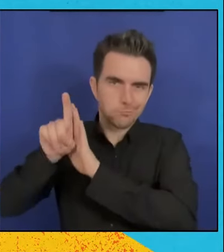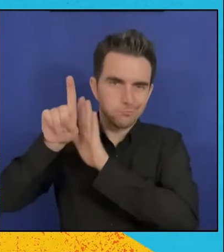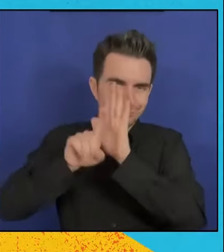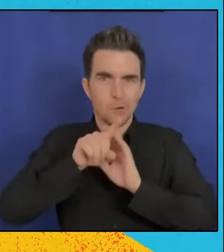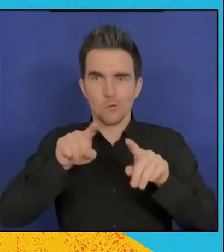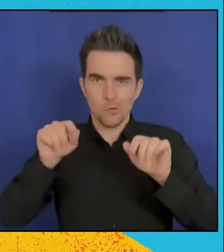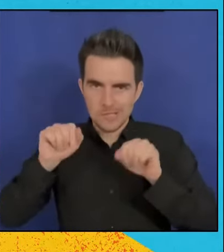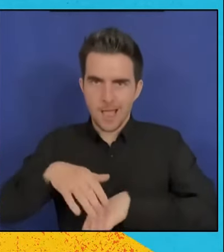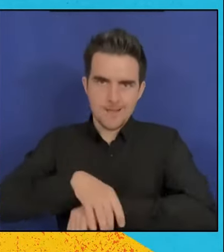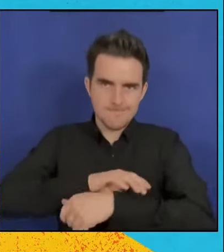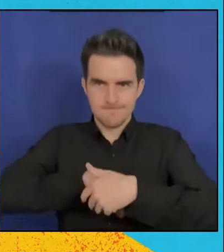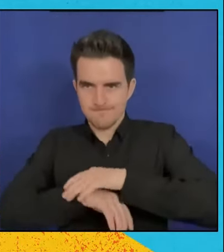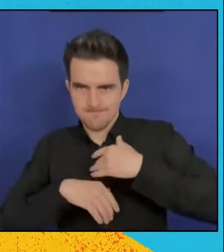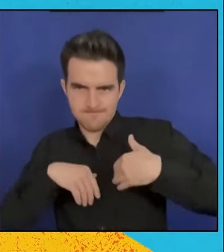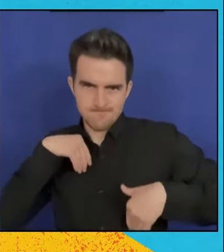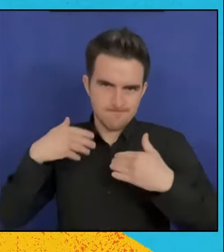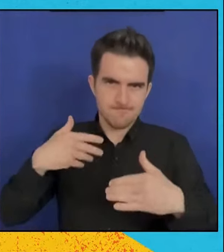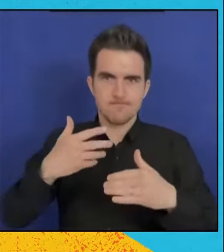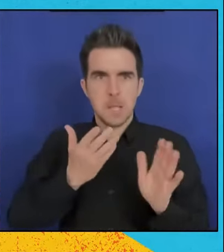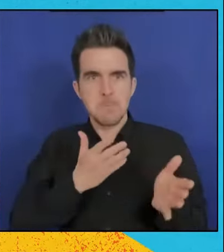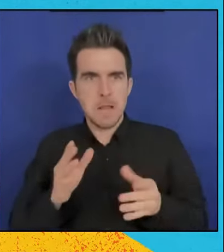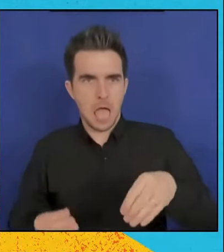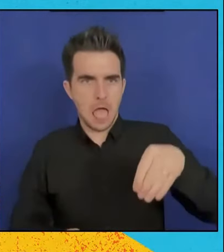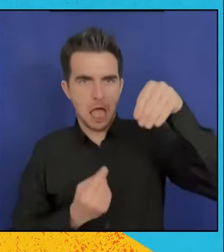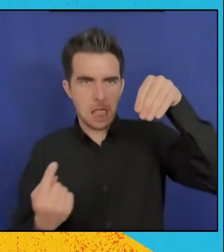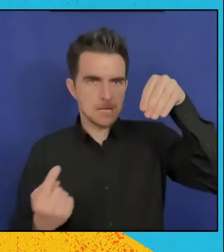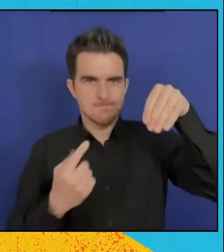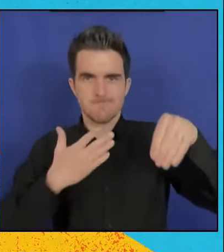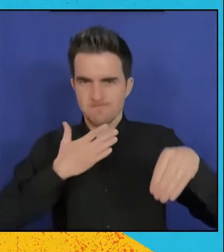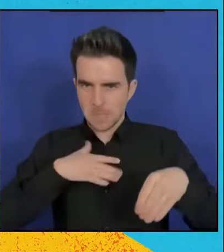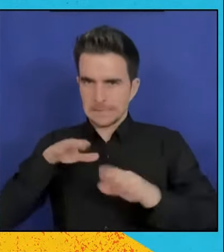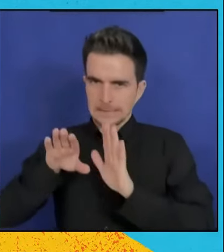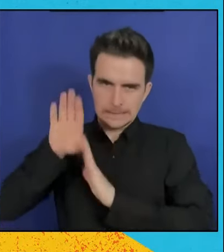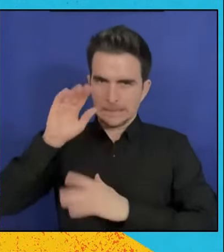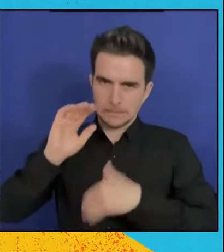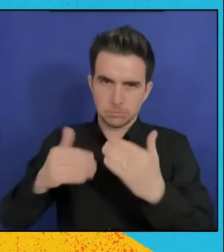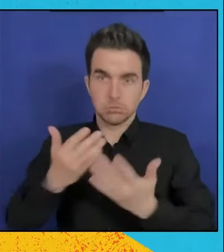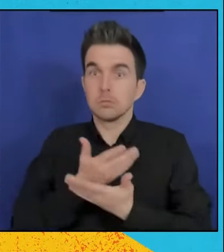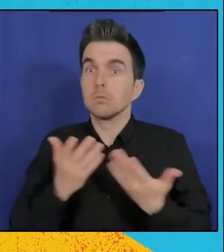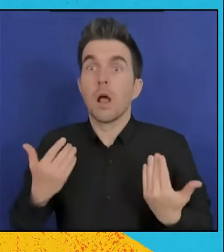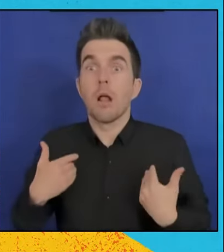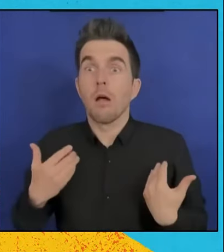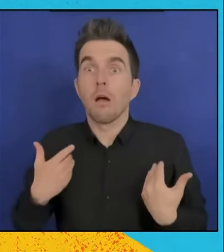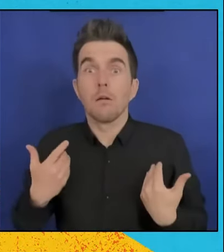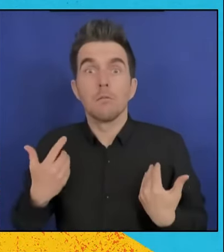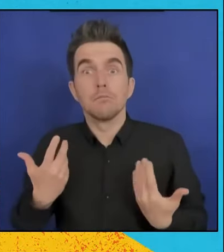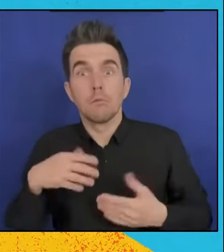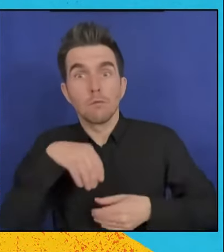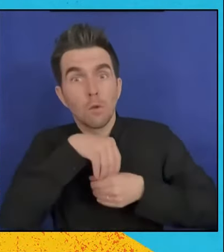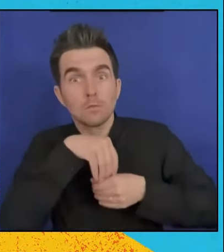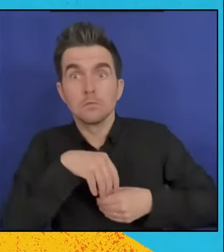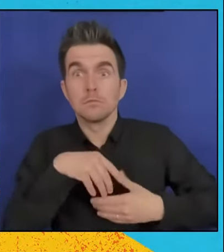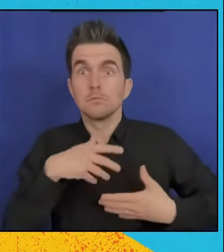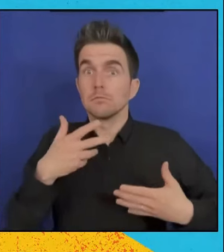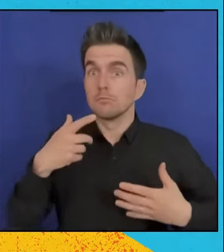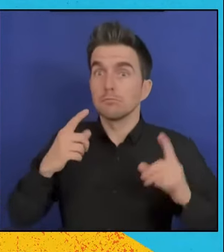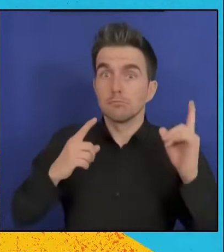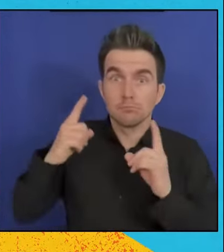shape the future that everybody wants. Why wait for a bloody revolution when the ballot box often is all the revolution you